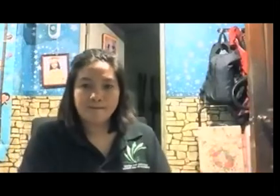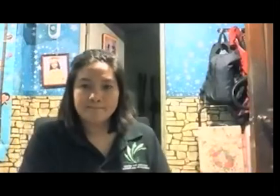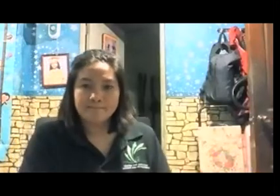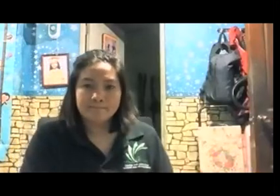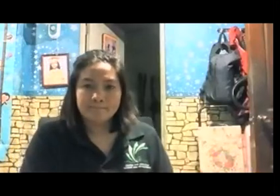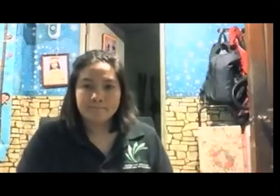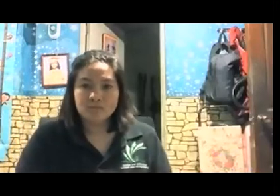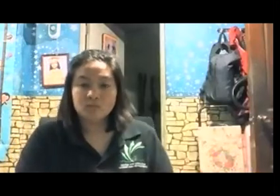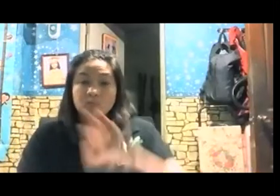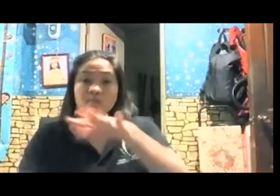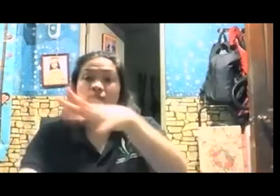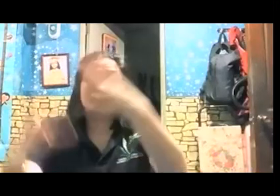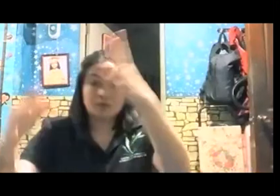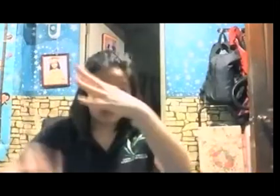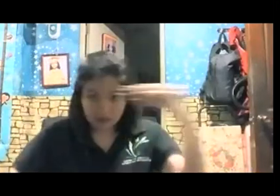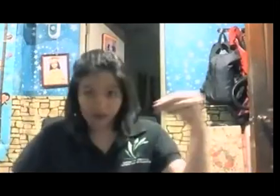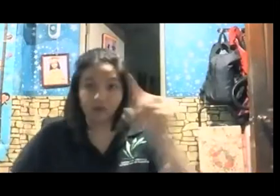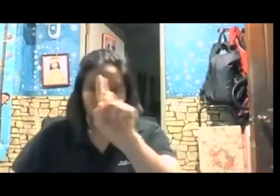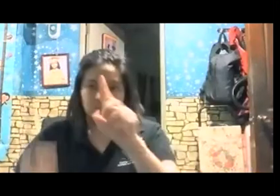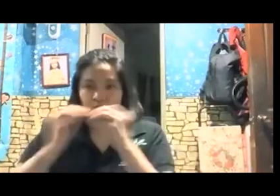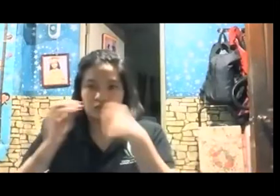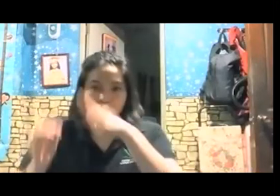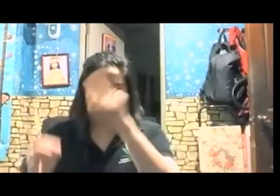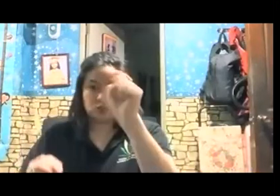verb? What is the verb?